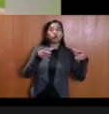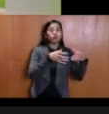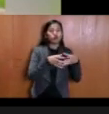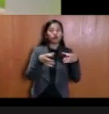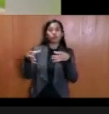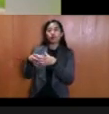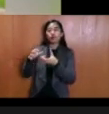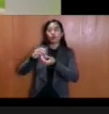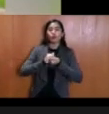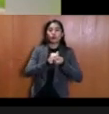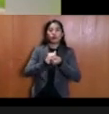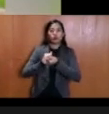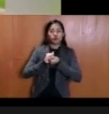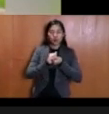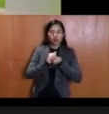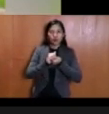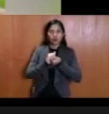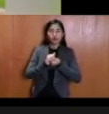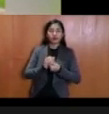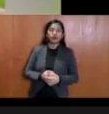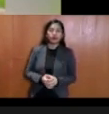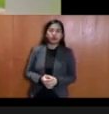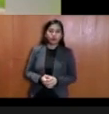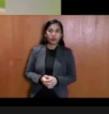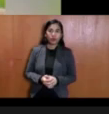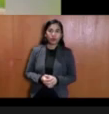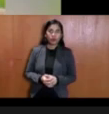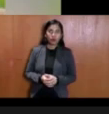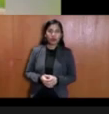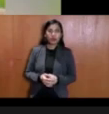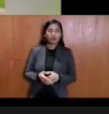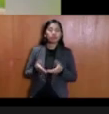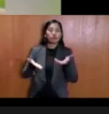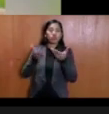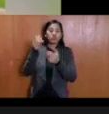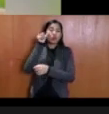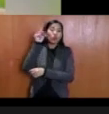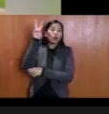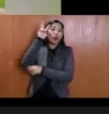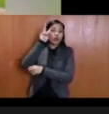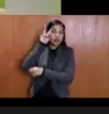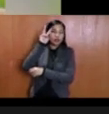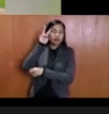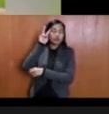collaboration to actually increase awareness of our